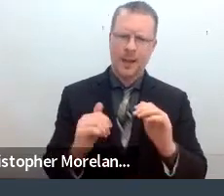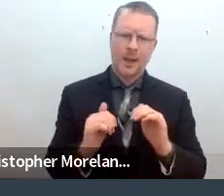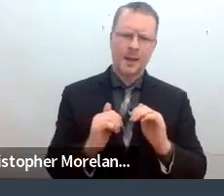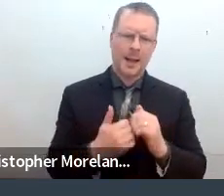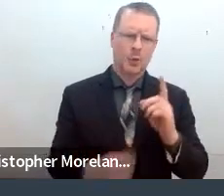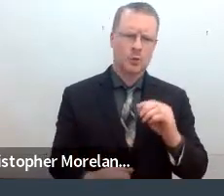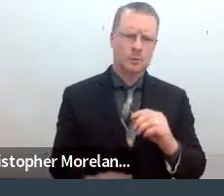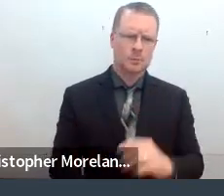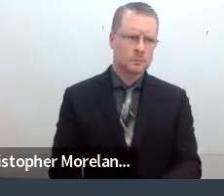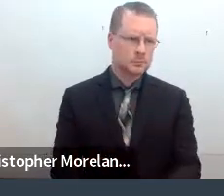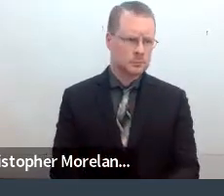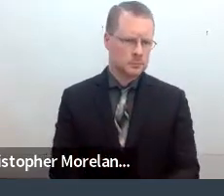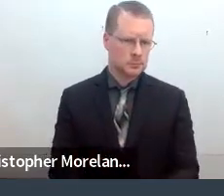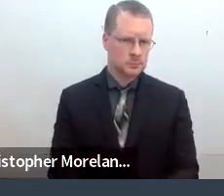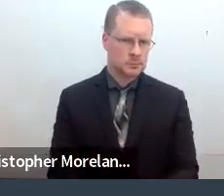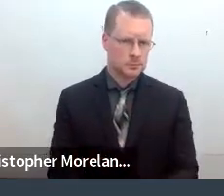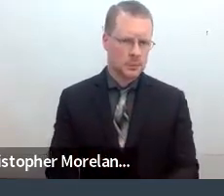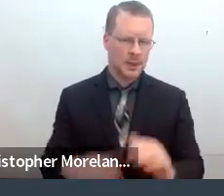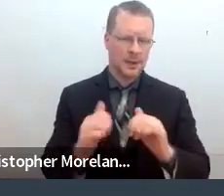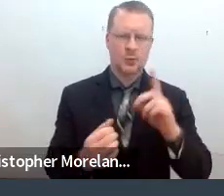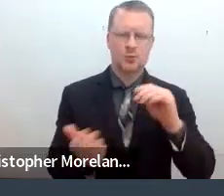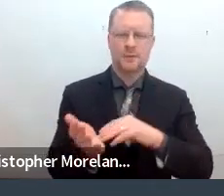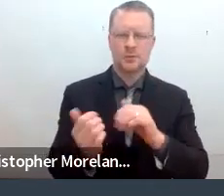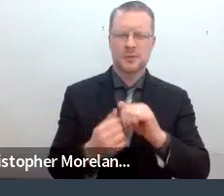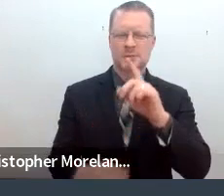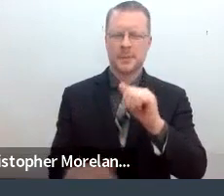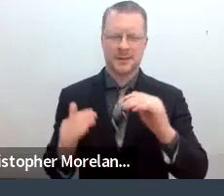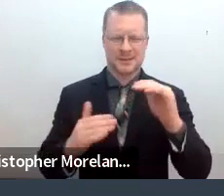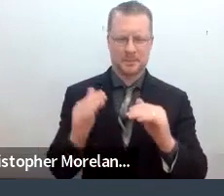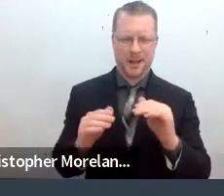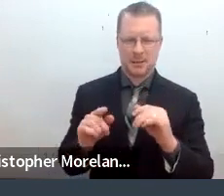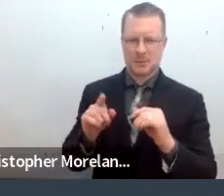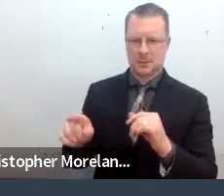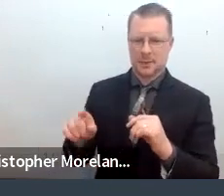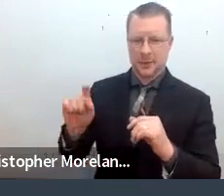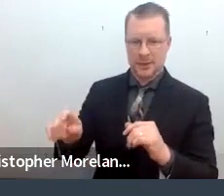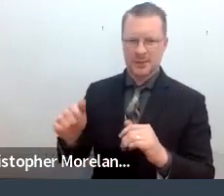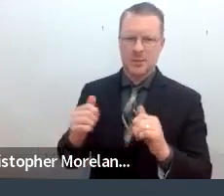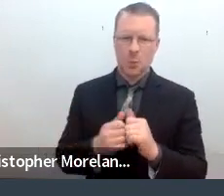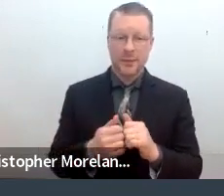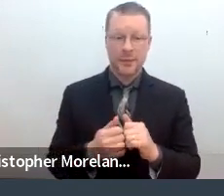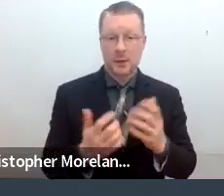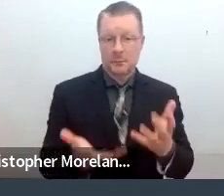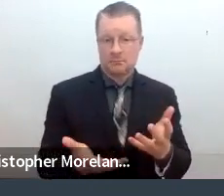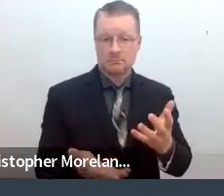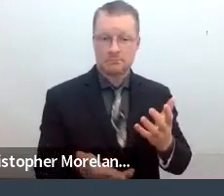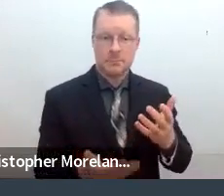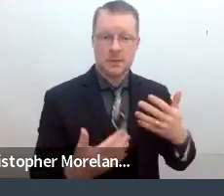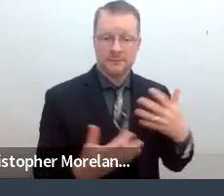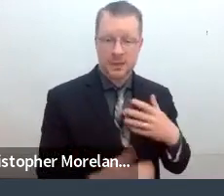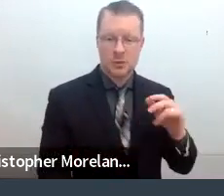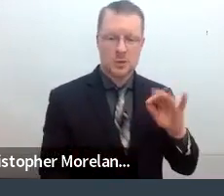which can translate to support of some kind. Now, how do physicians with disabilities balance their